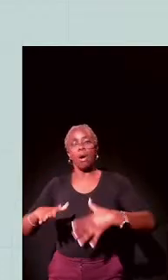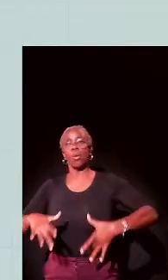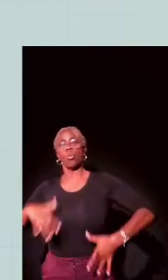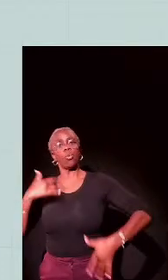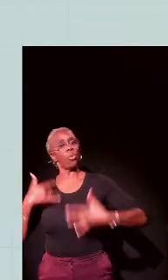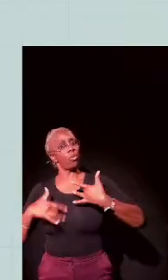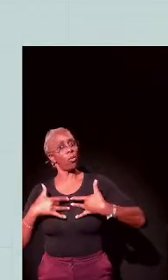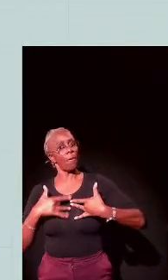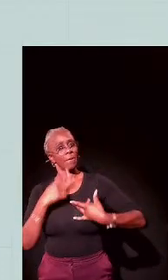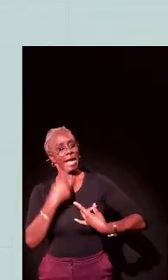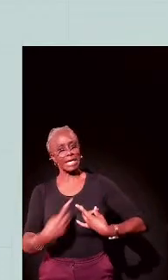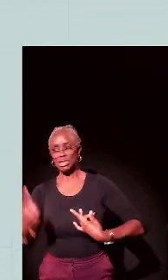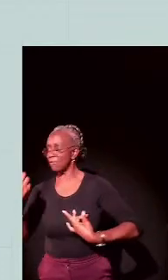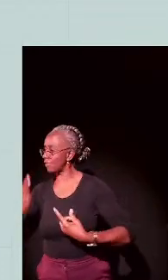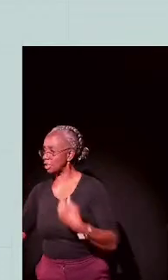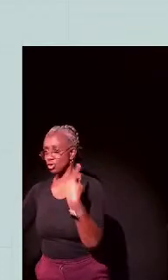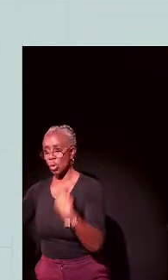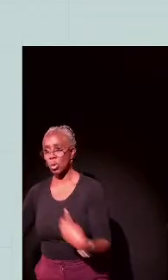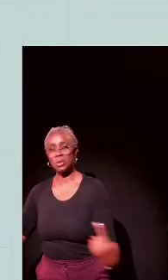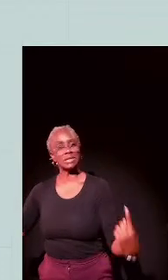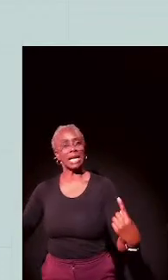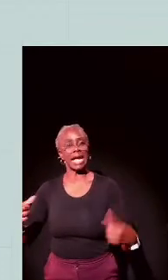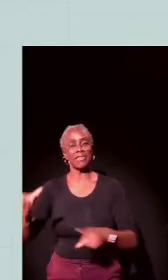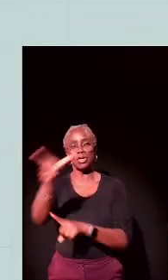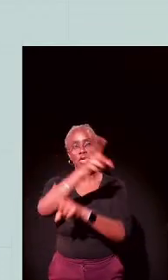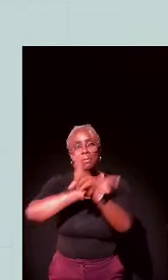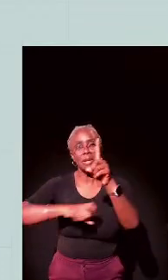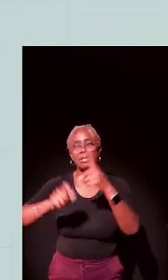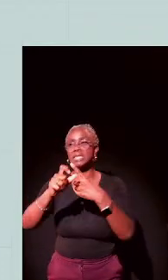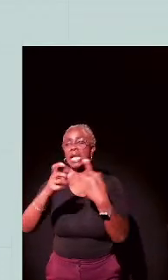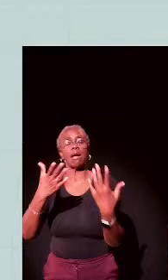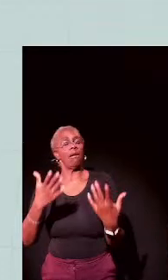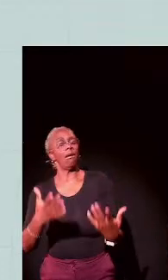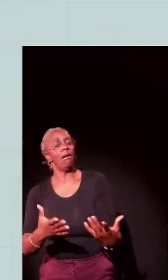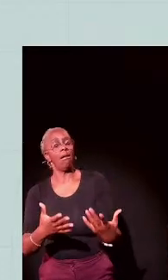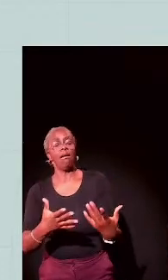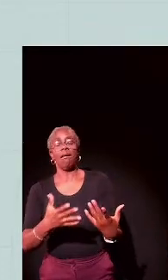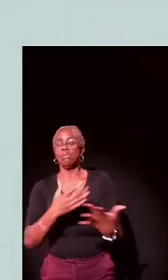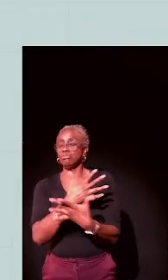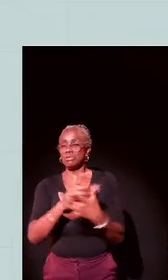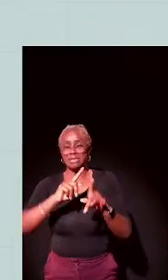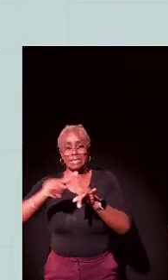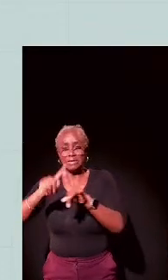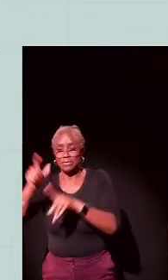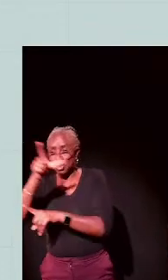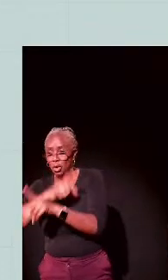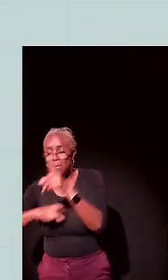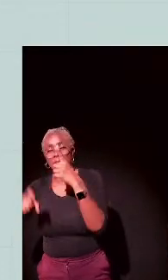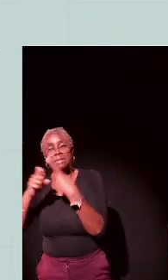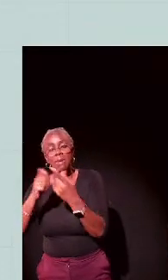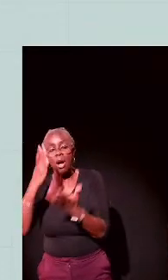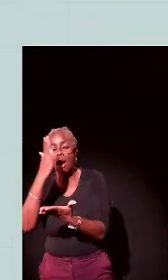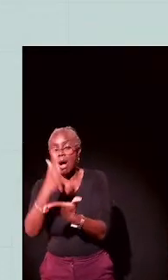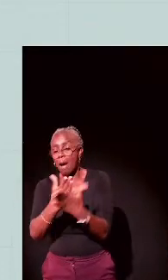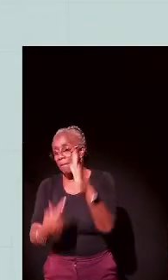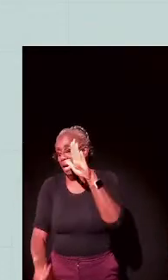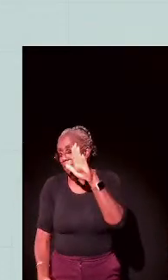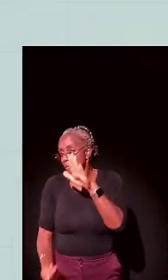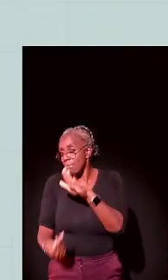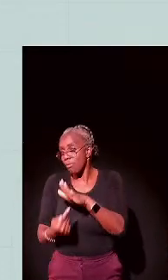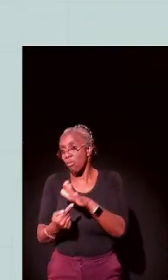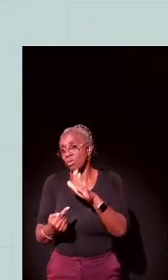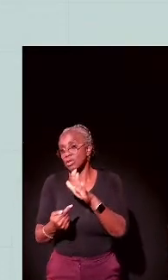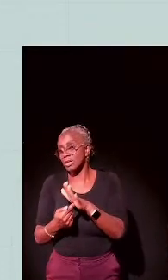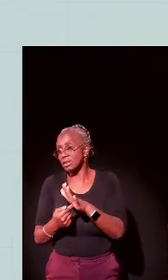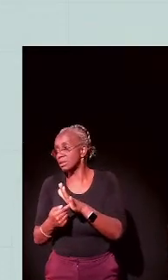passionate individuals in the gaming community, in adaptive technology community. But the most important ones were